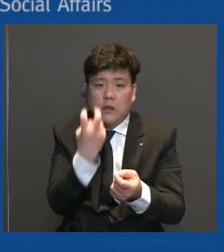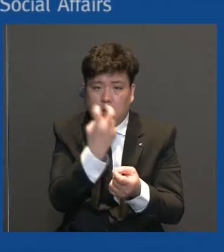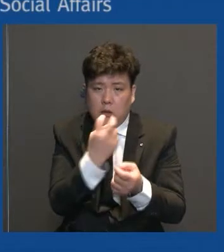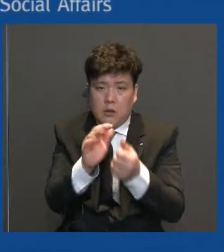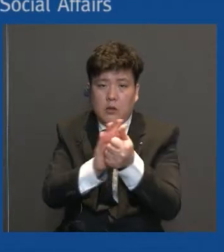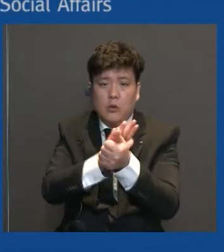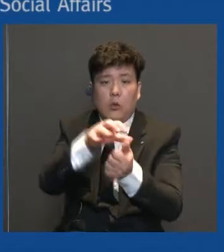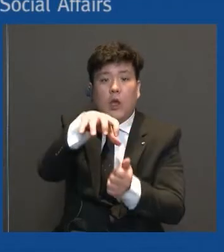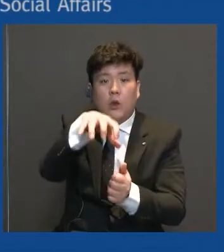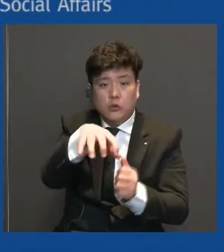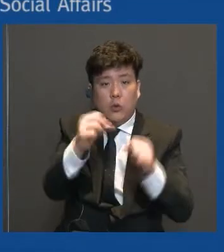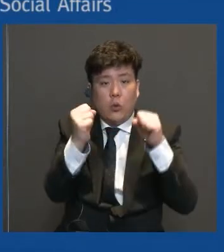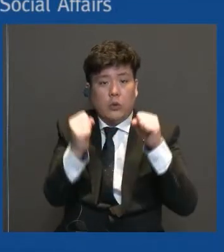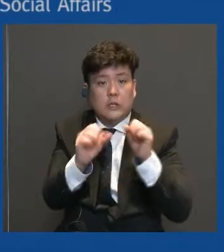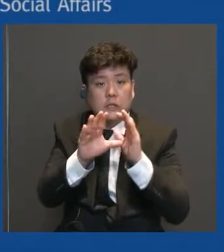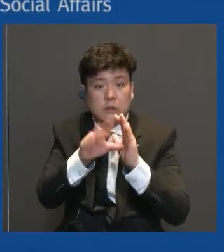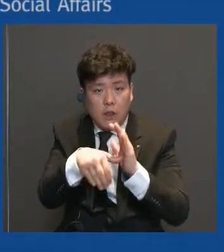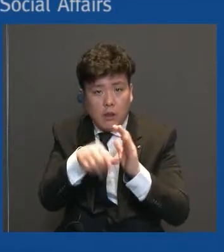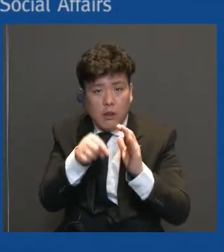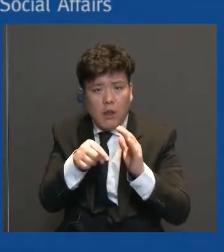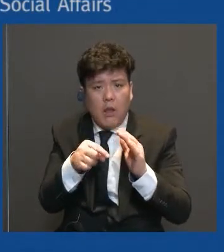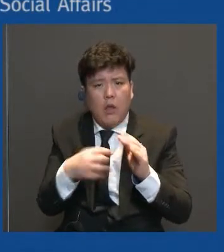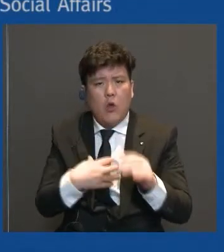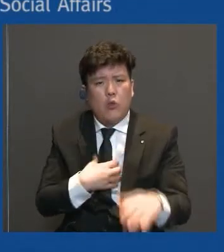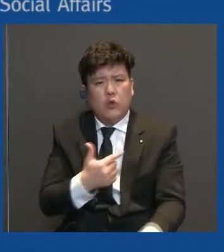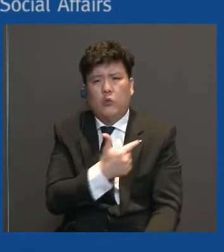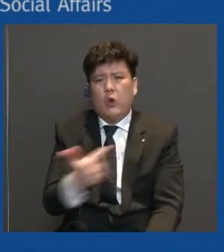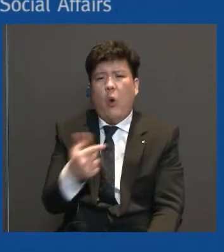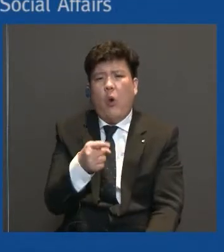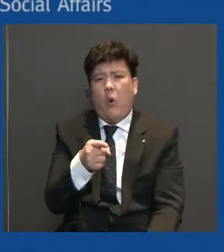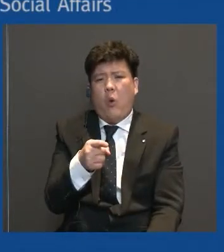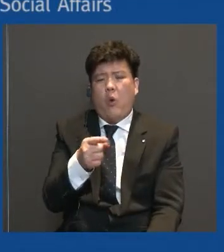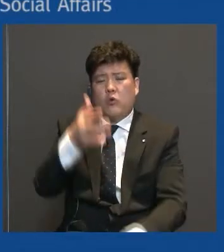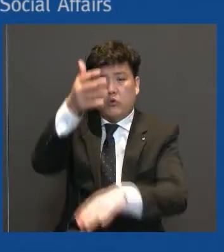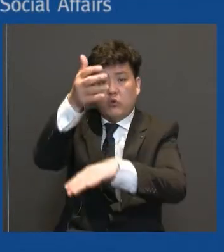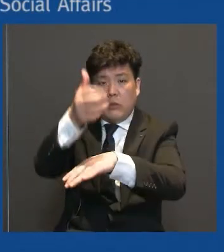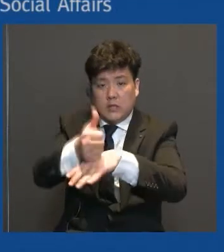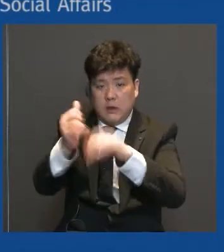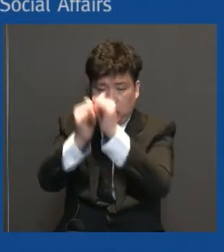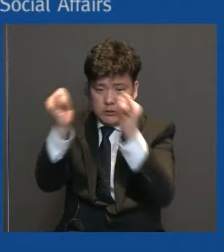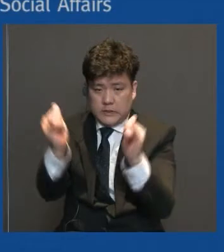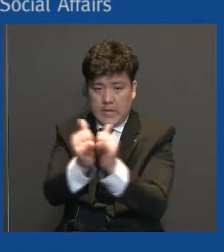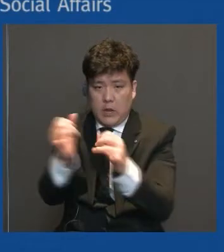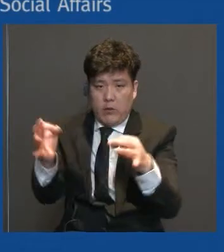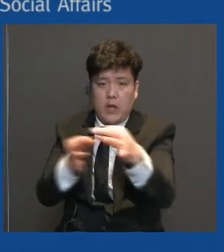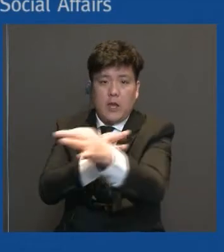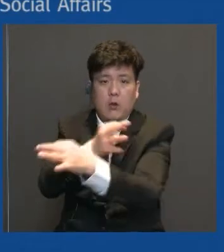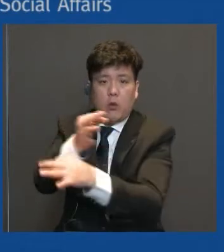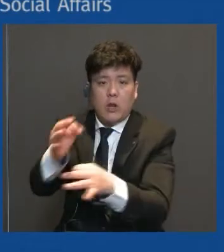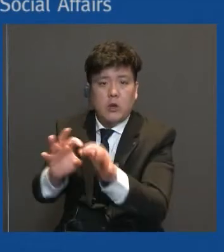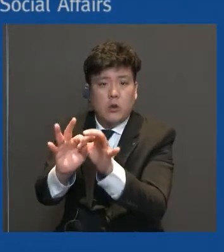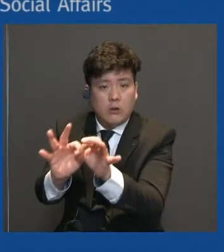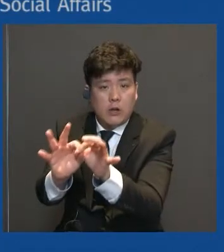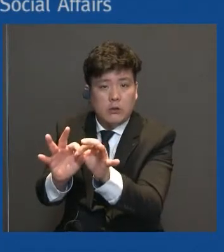economic well-being of older persons. We'll look into these 3 areas more closely.